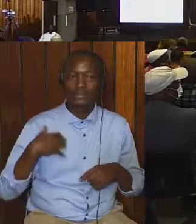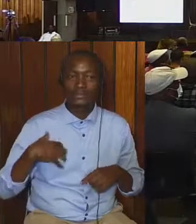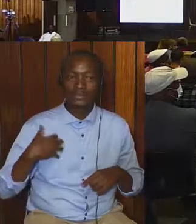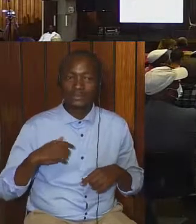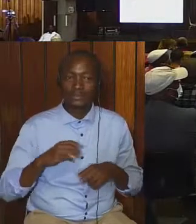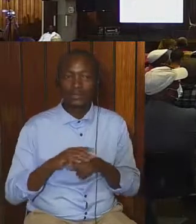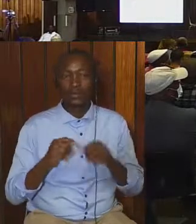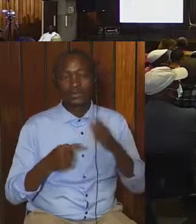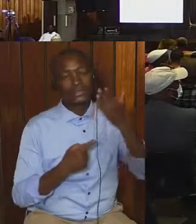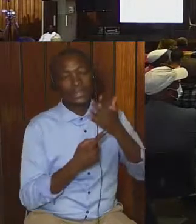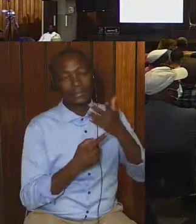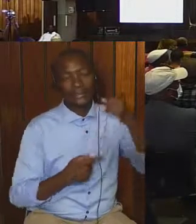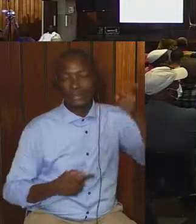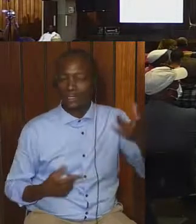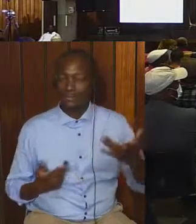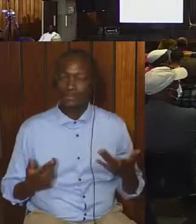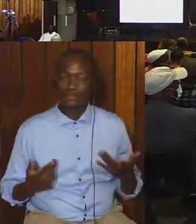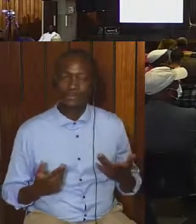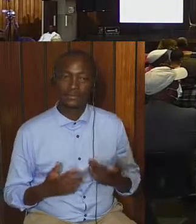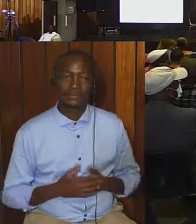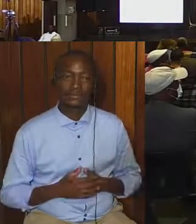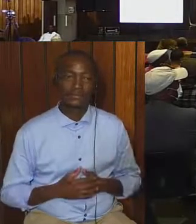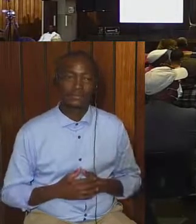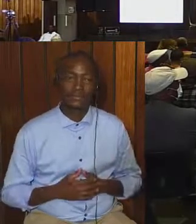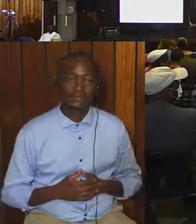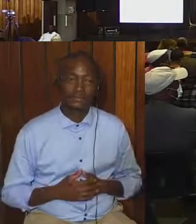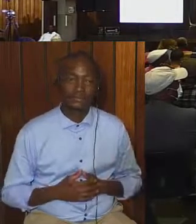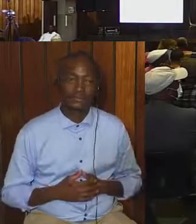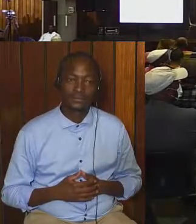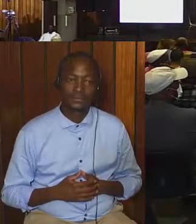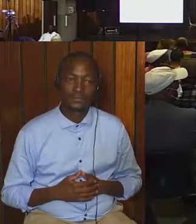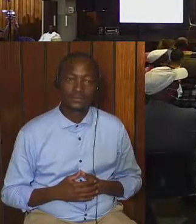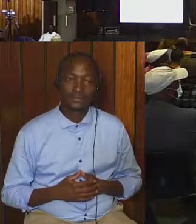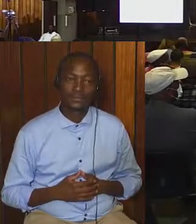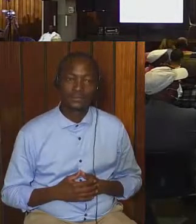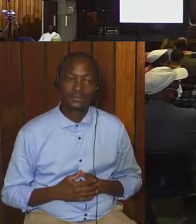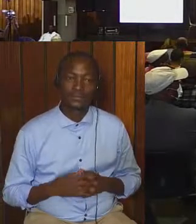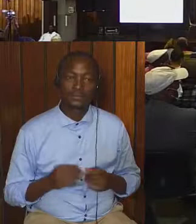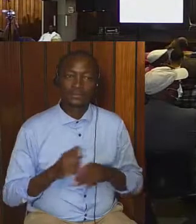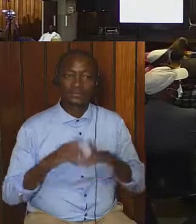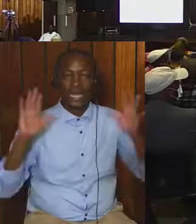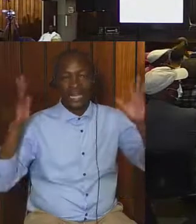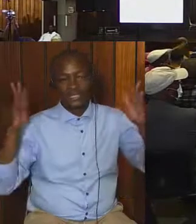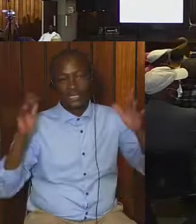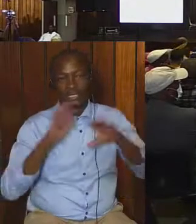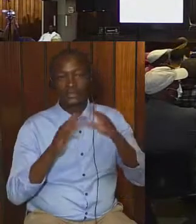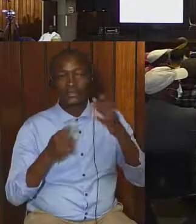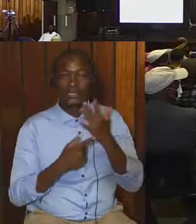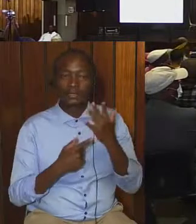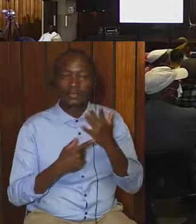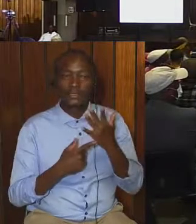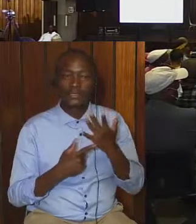only Tembisa. Yeah? Because they are shiny Tembisa.